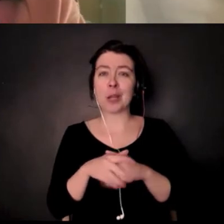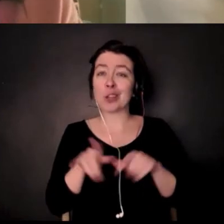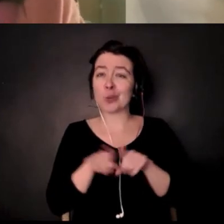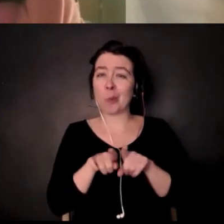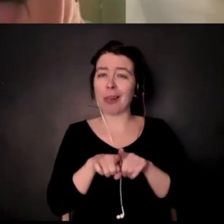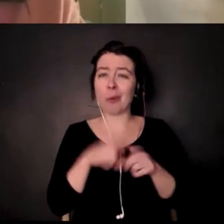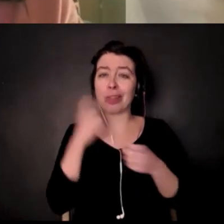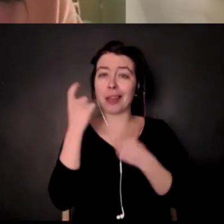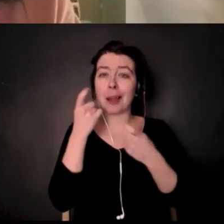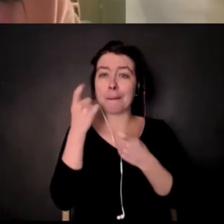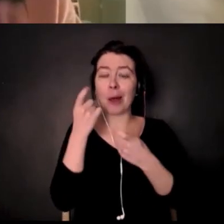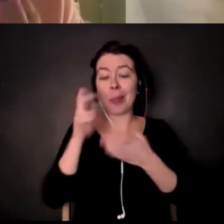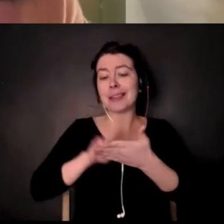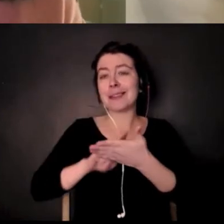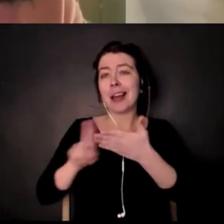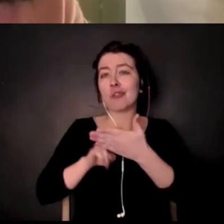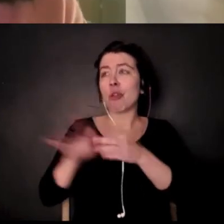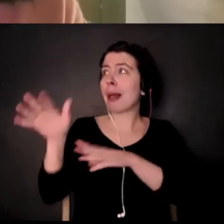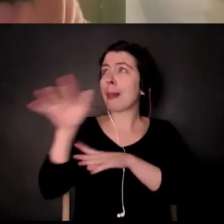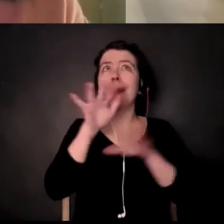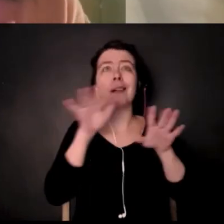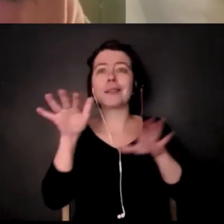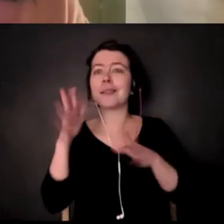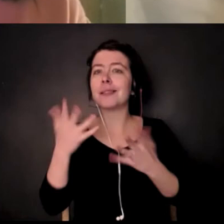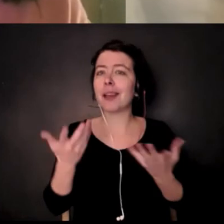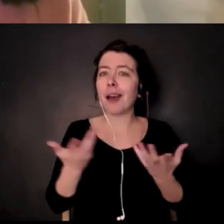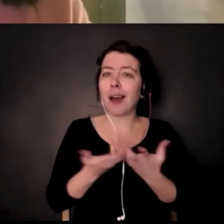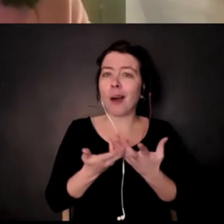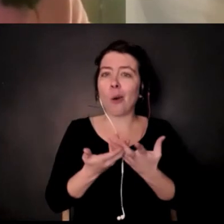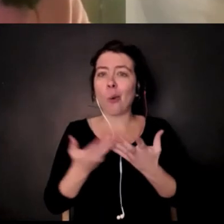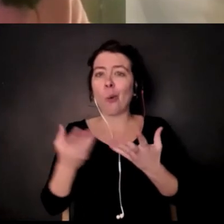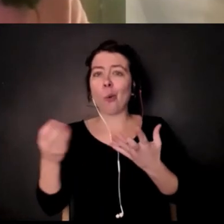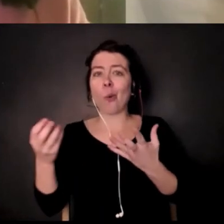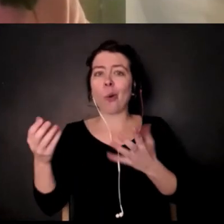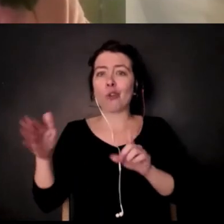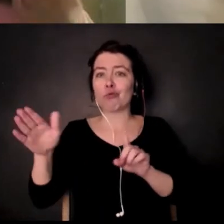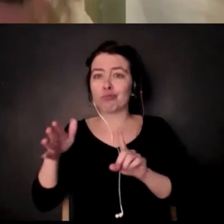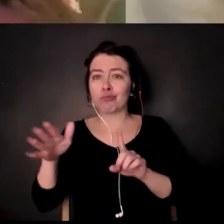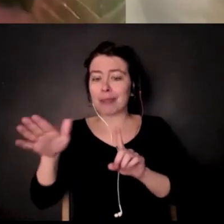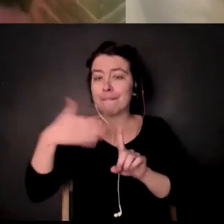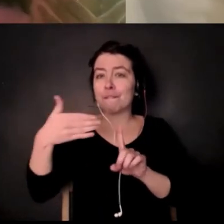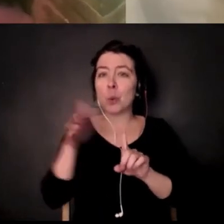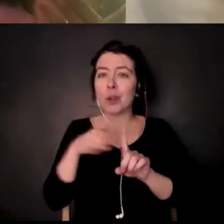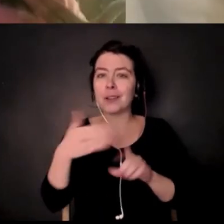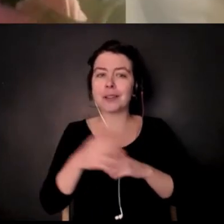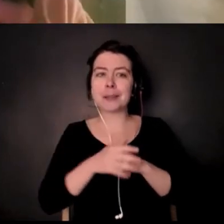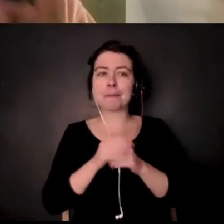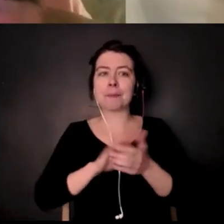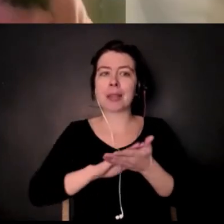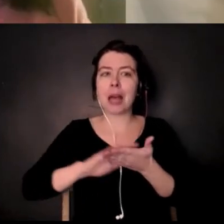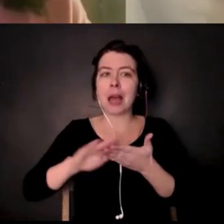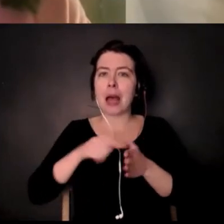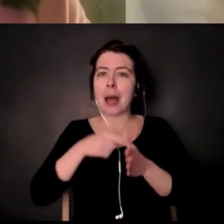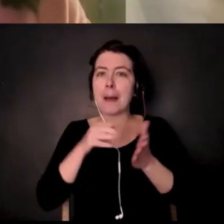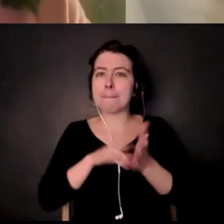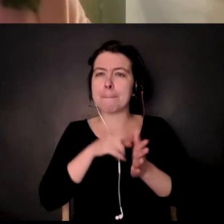elements participate in this, and like we were really inspired by the work of Himali Singh Soin, who she has created her